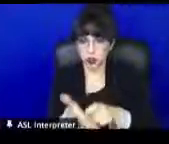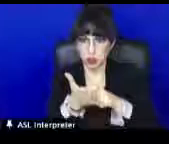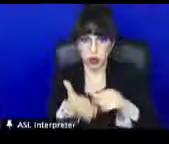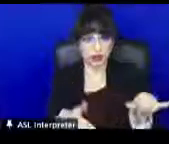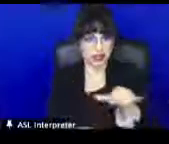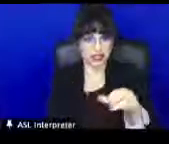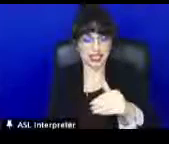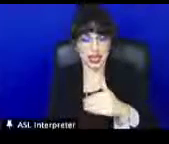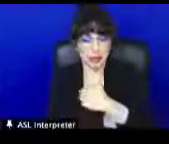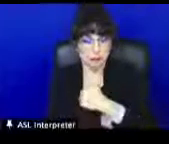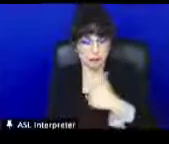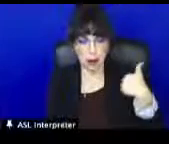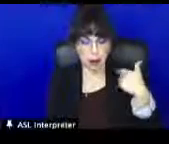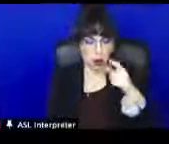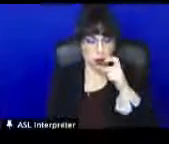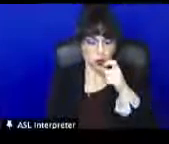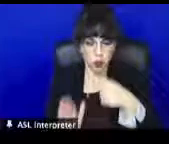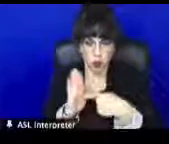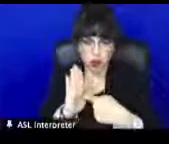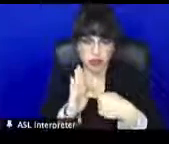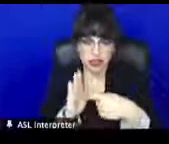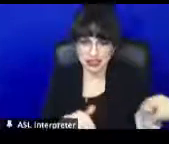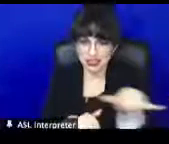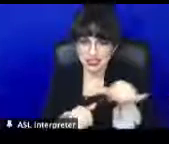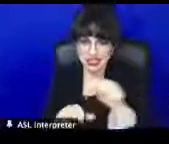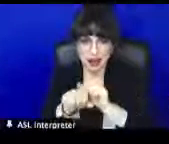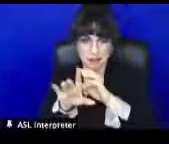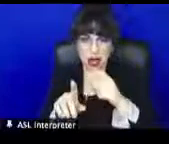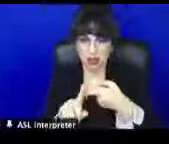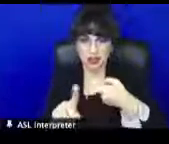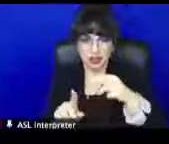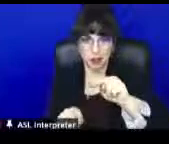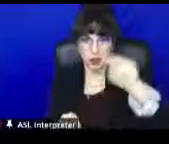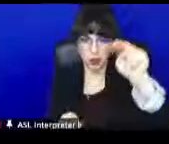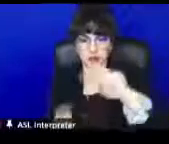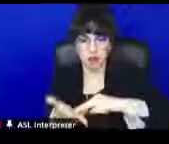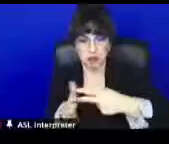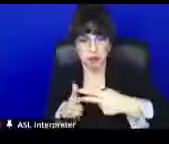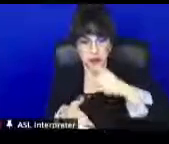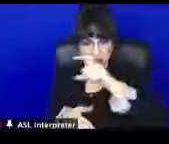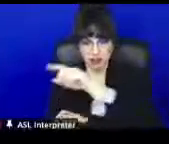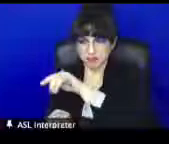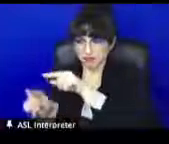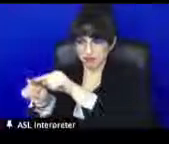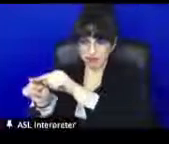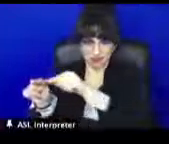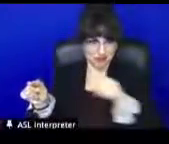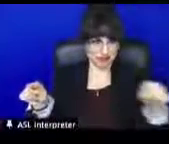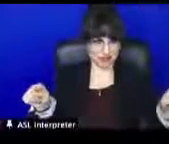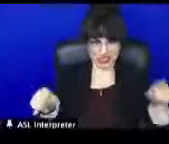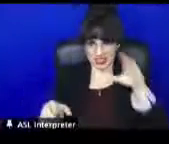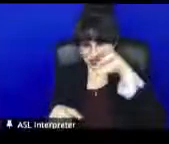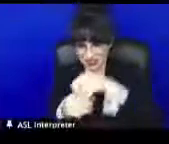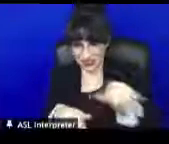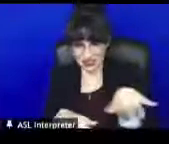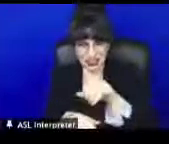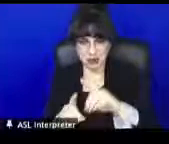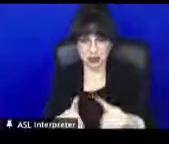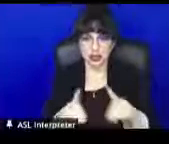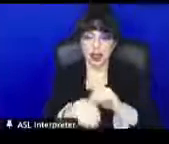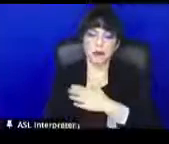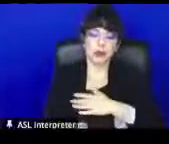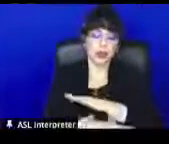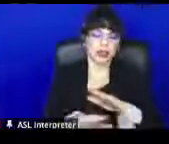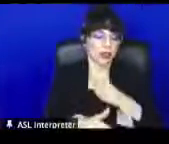represents the mountains to their north. So they need to be in the same districts. Please do not forget the importance of our public lands to the people who